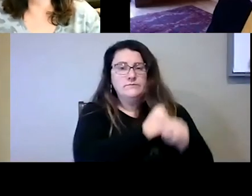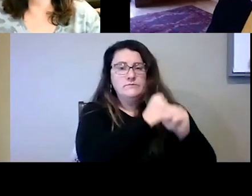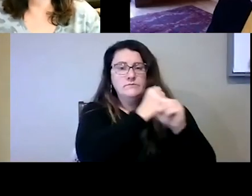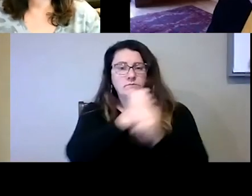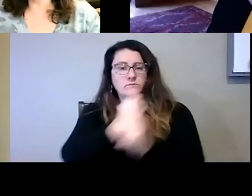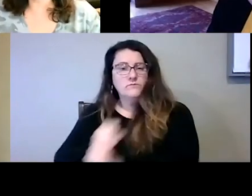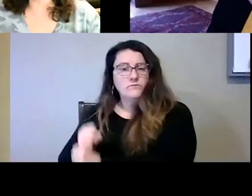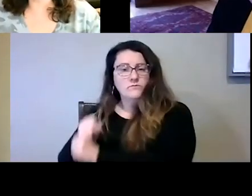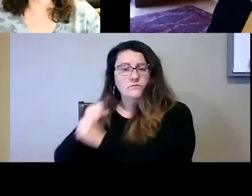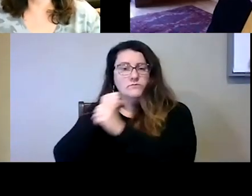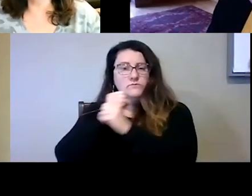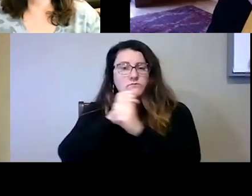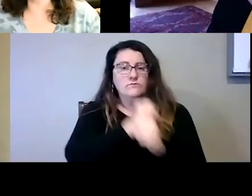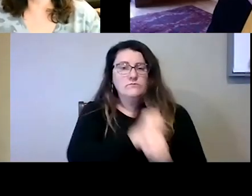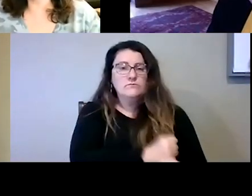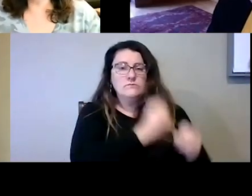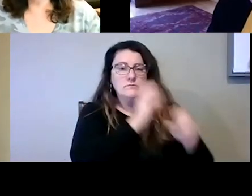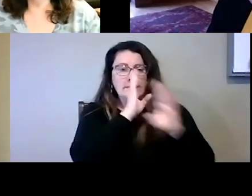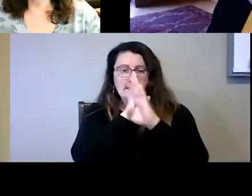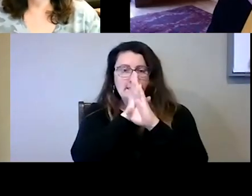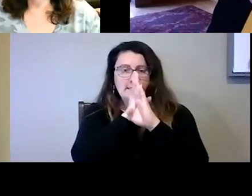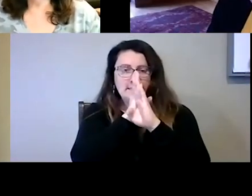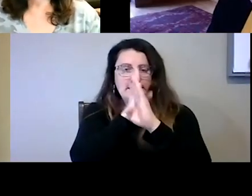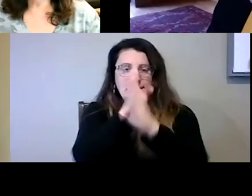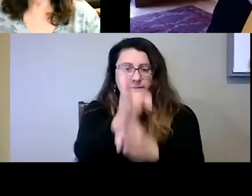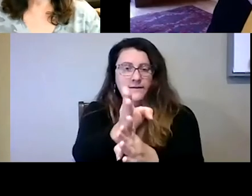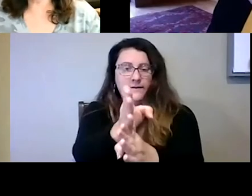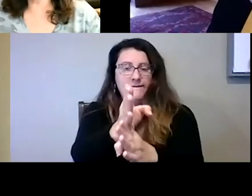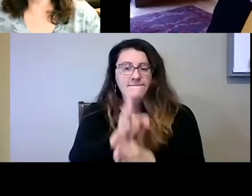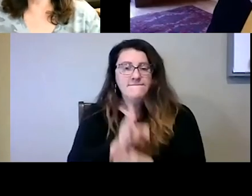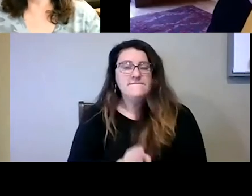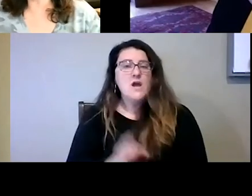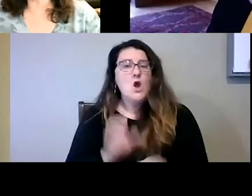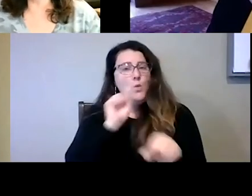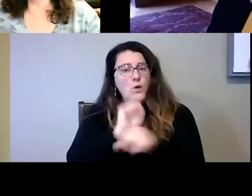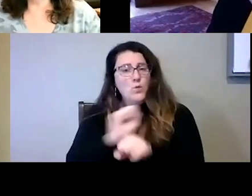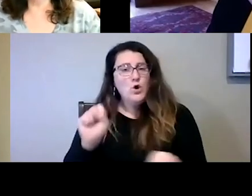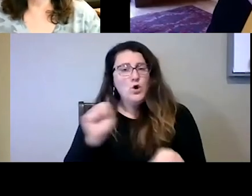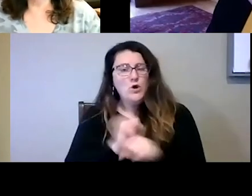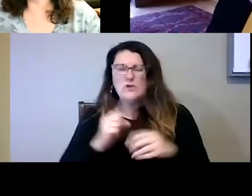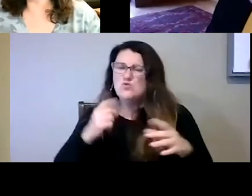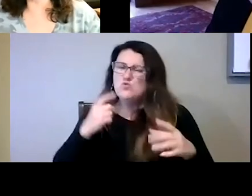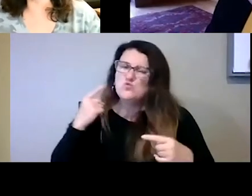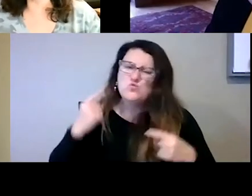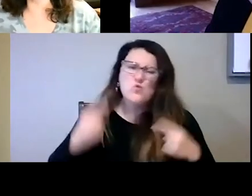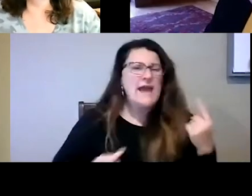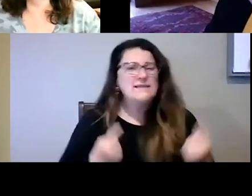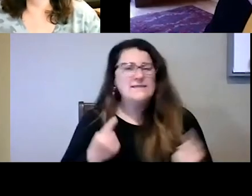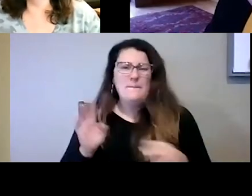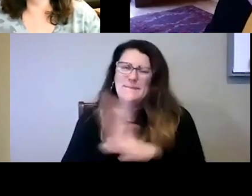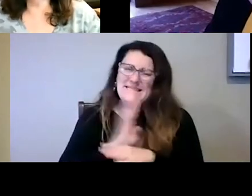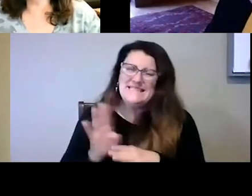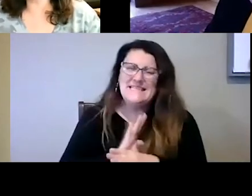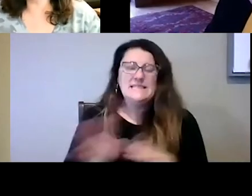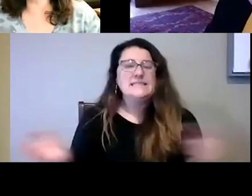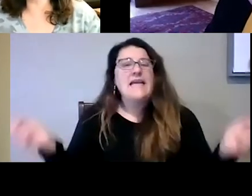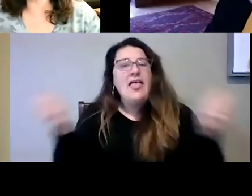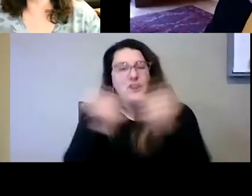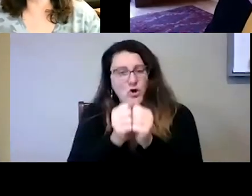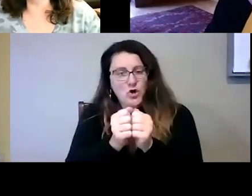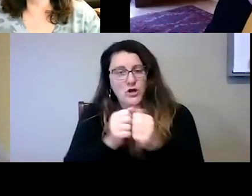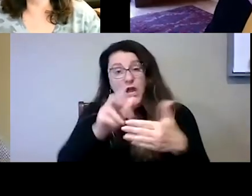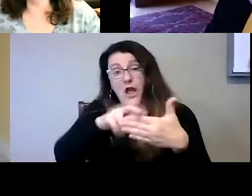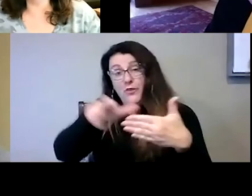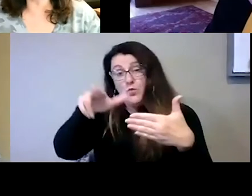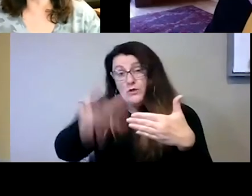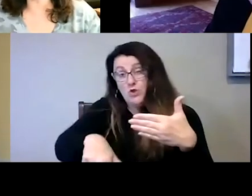direction and we're going to push this forward and we're going to work like crazy, but we're all going to do it together. And the results that it's going